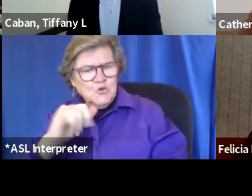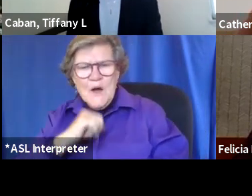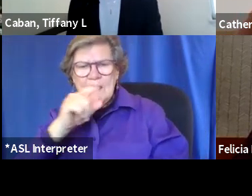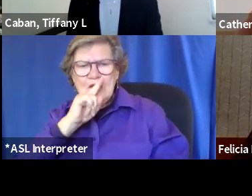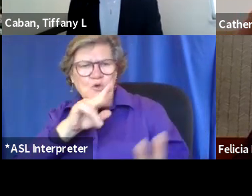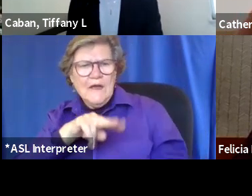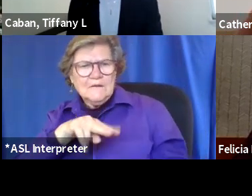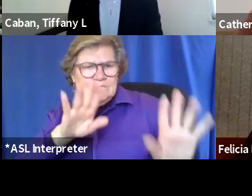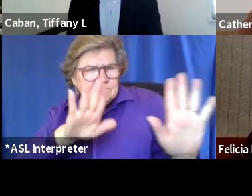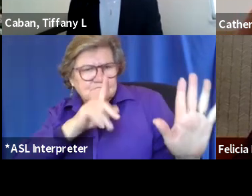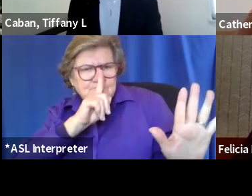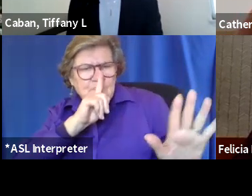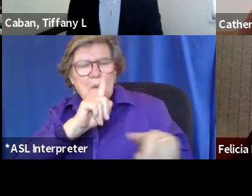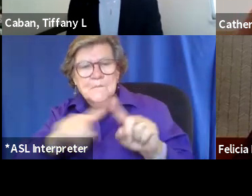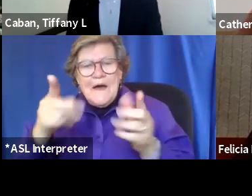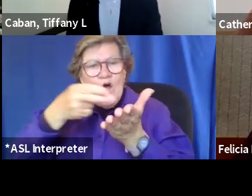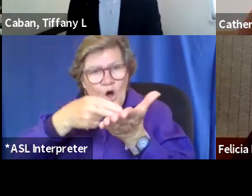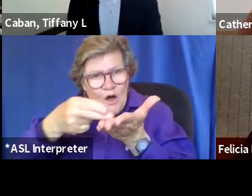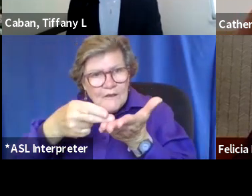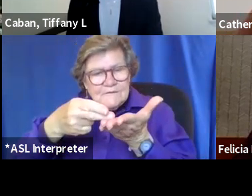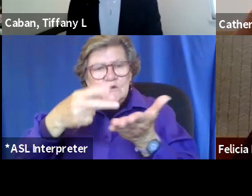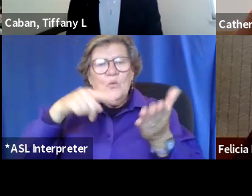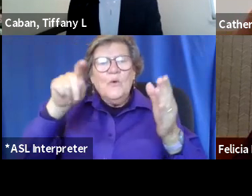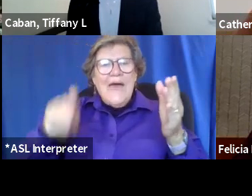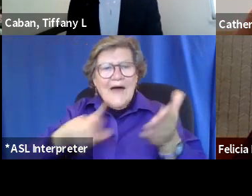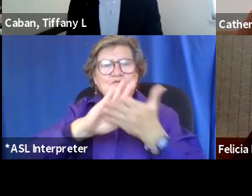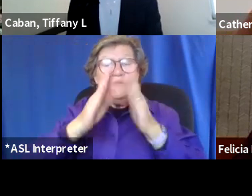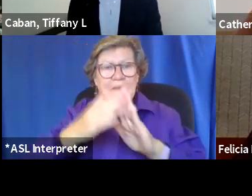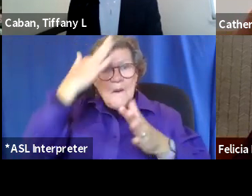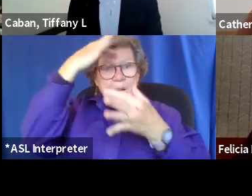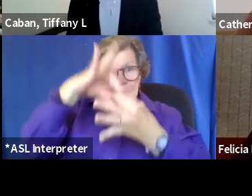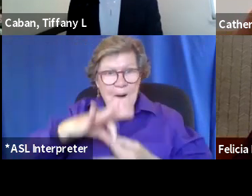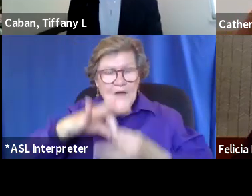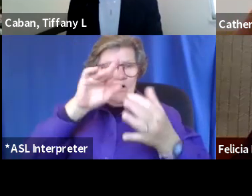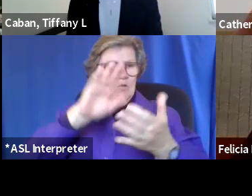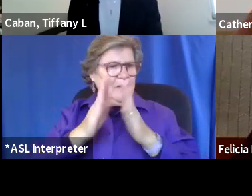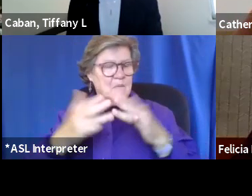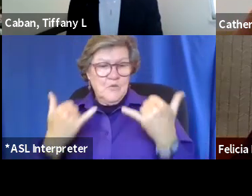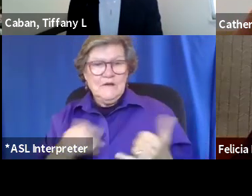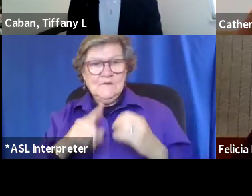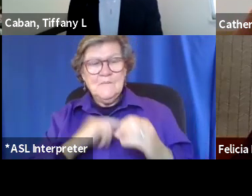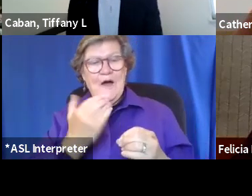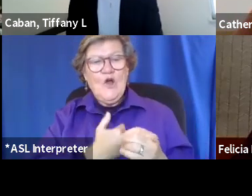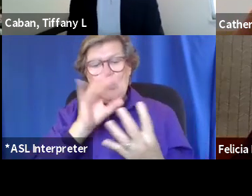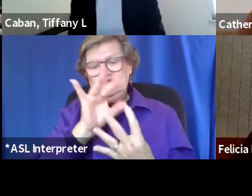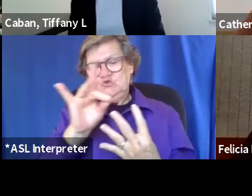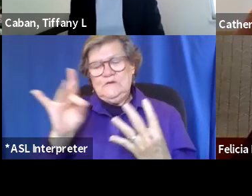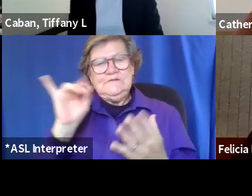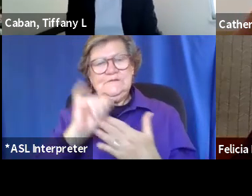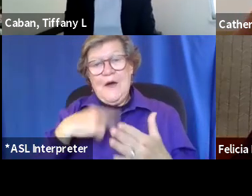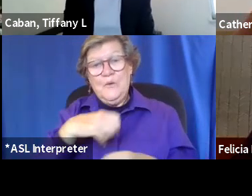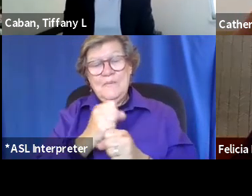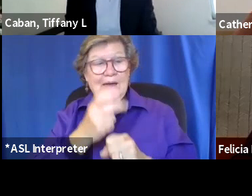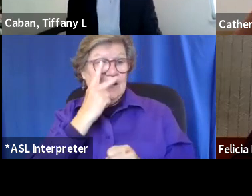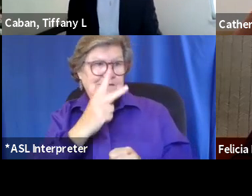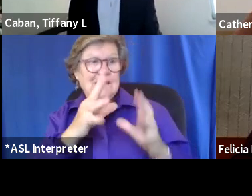you know, exclude myself, but we honestly, we have to get mindful. We have to get present about the individual choices we're making. And I see it a lot on the